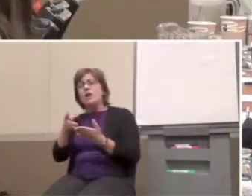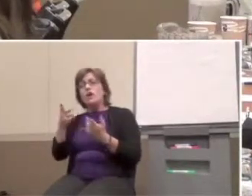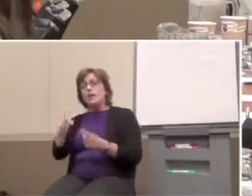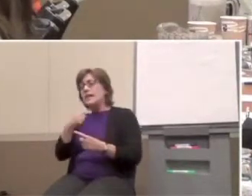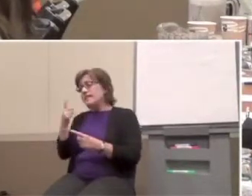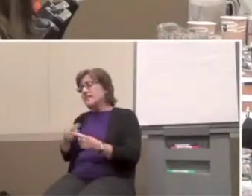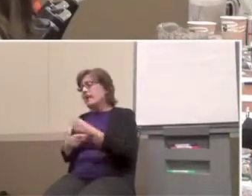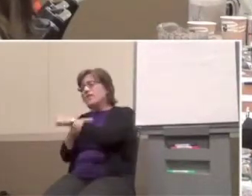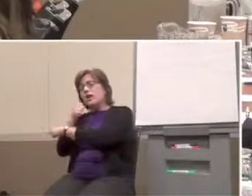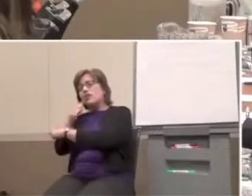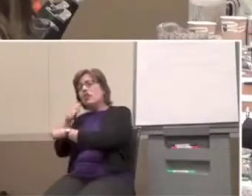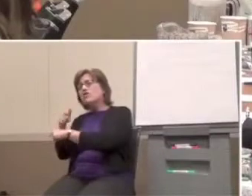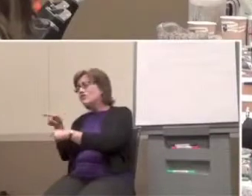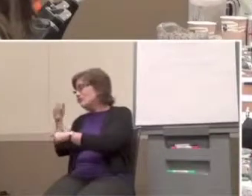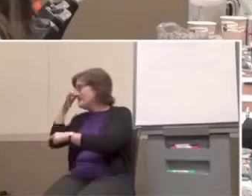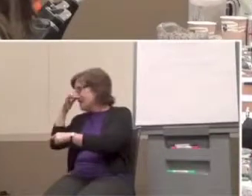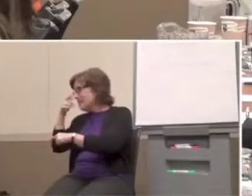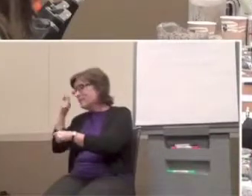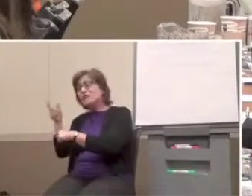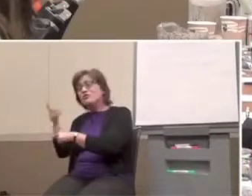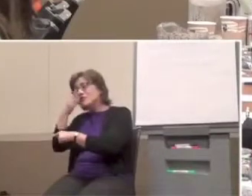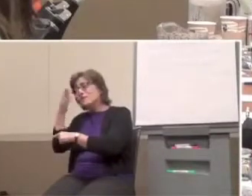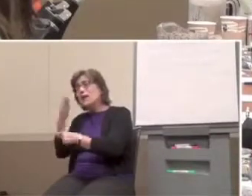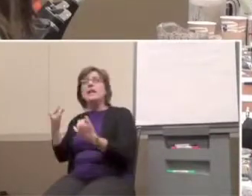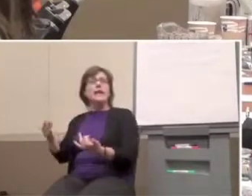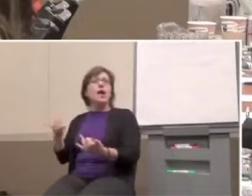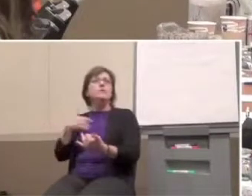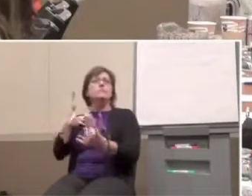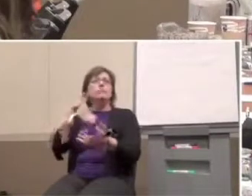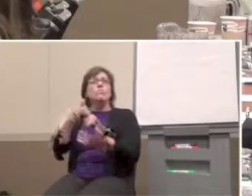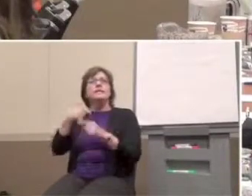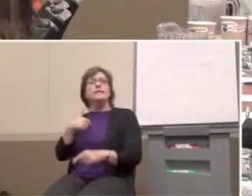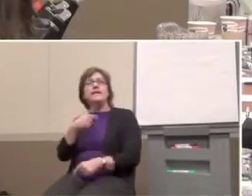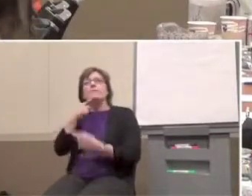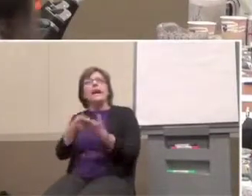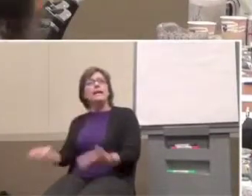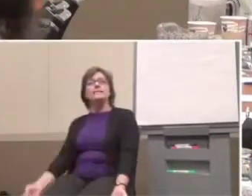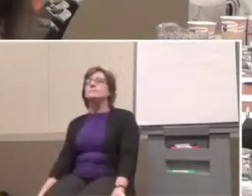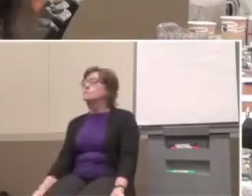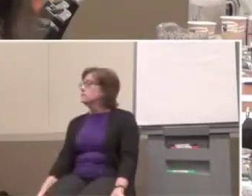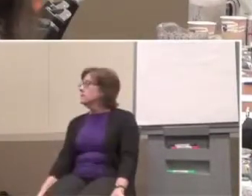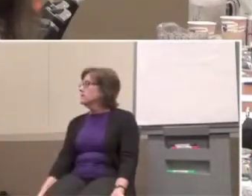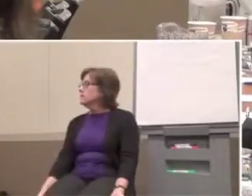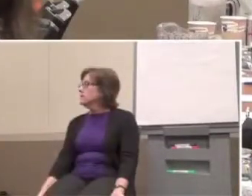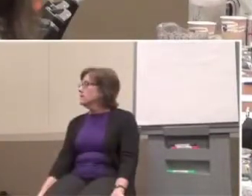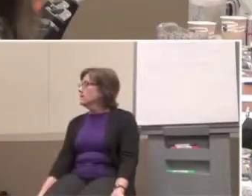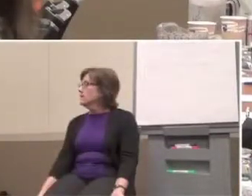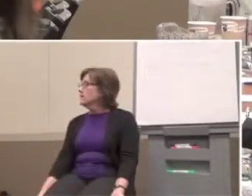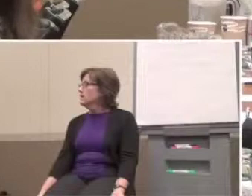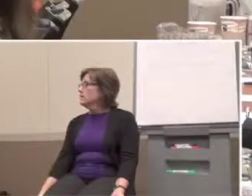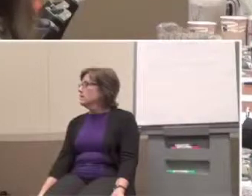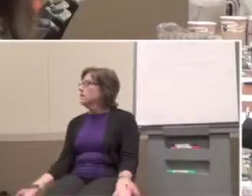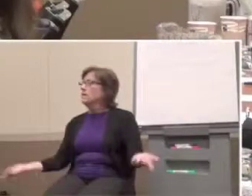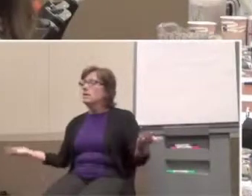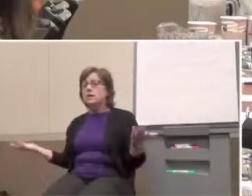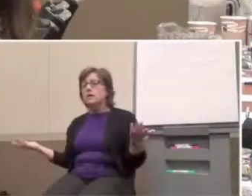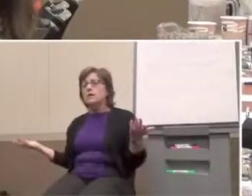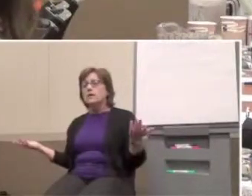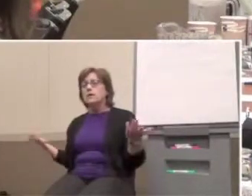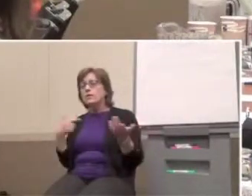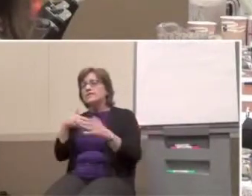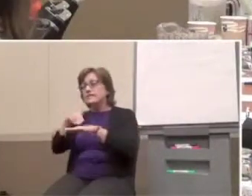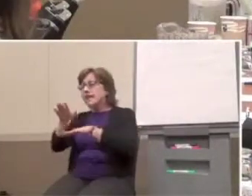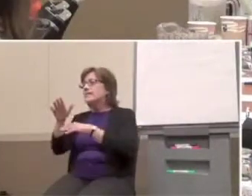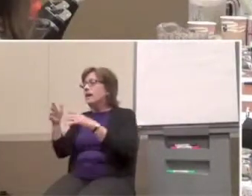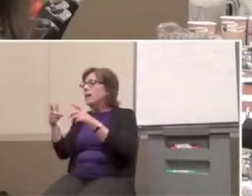because she smells, now I'm in trouble because I was honest. And I think they're right. I think it's the fact that sometimes we send mixed messages.